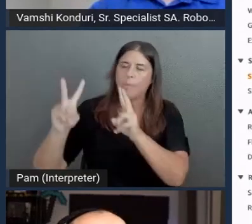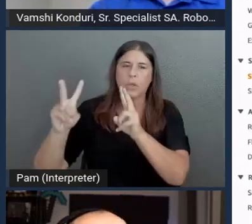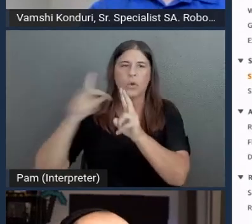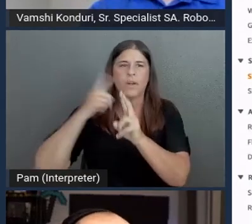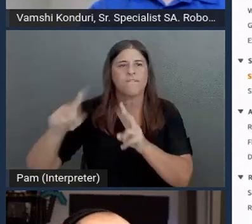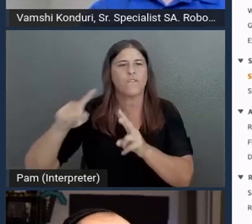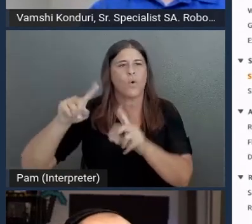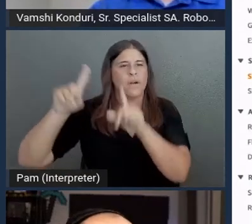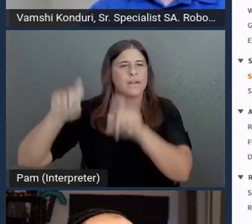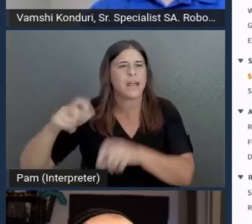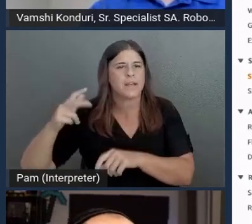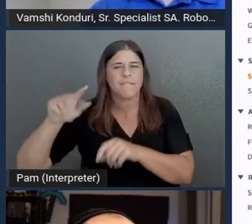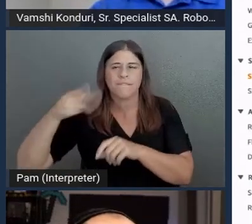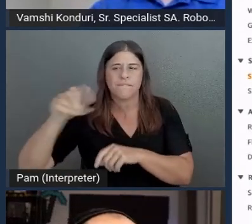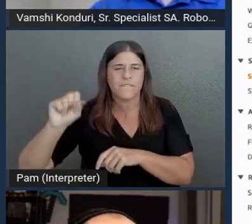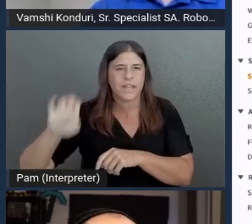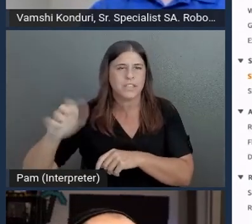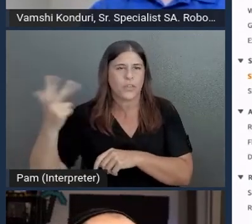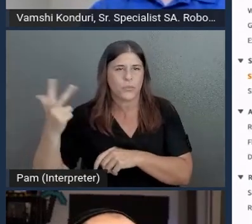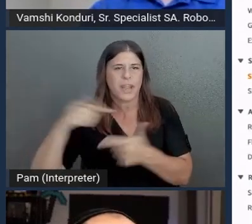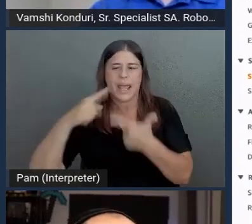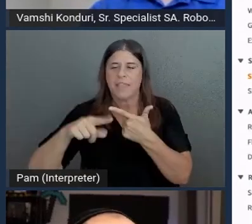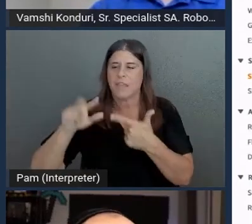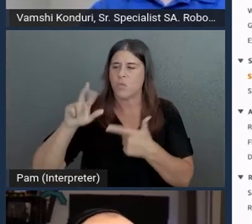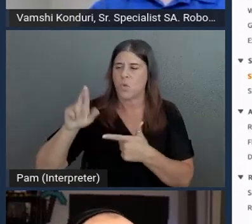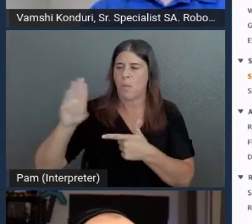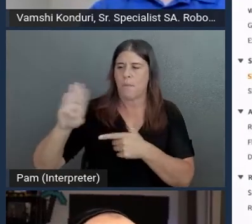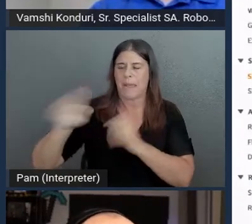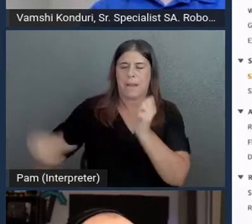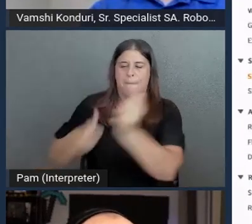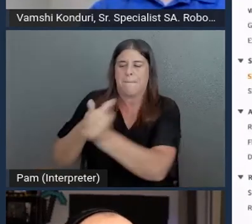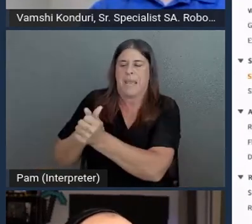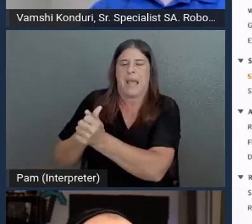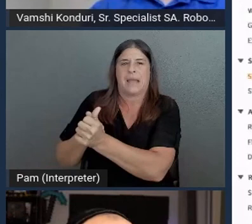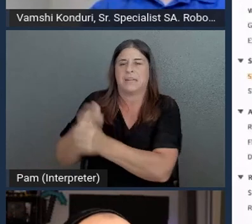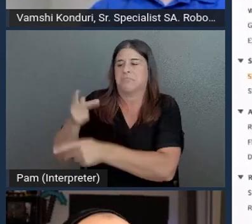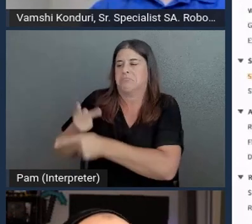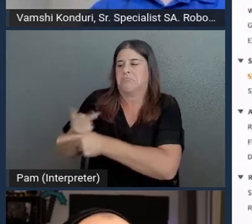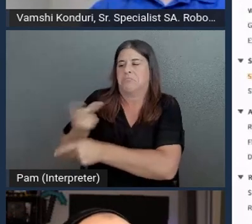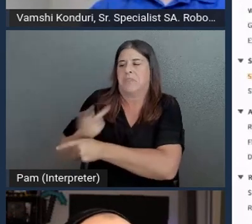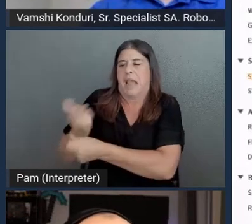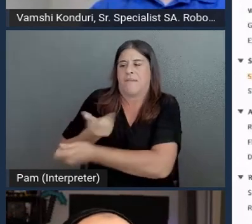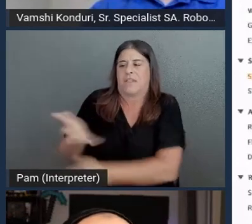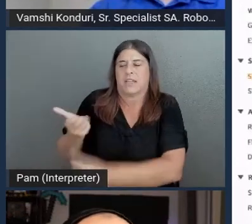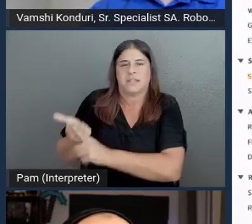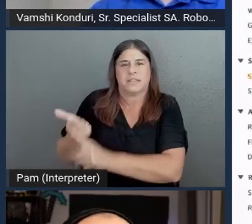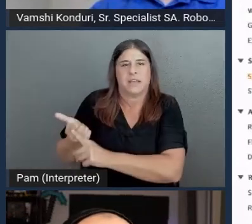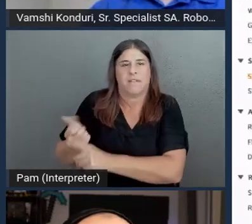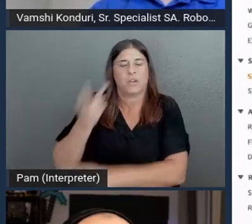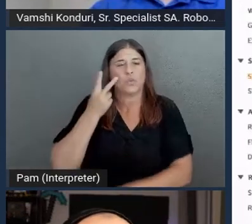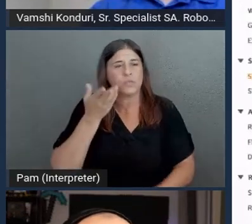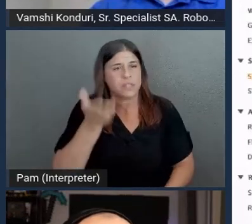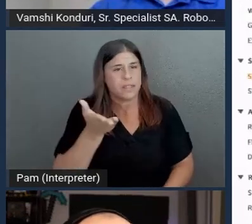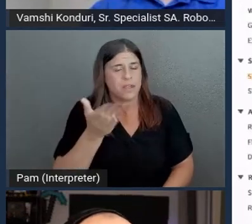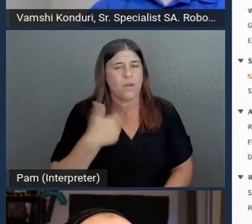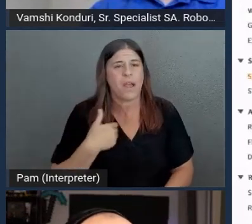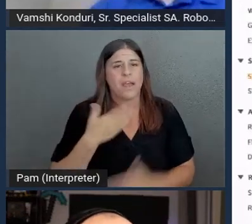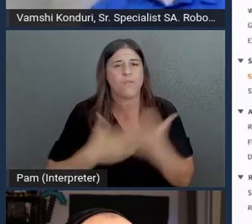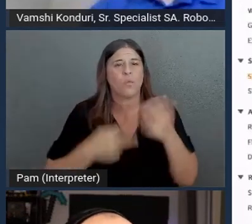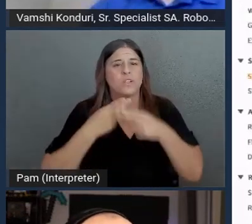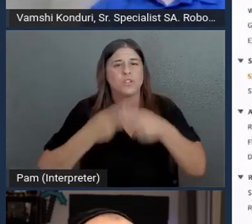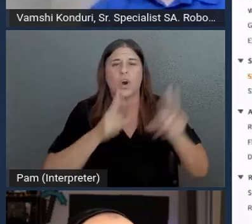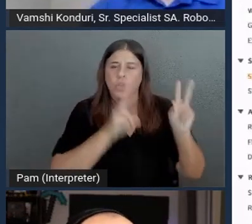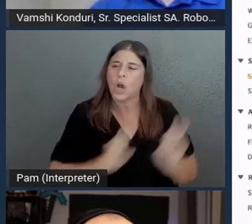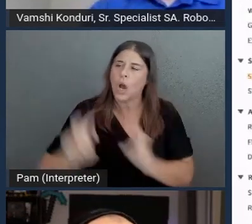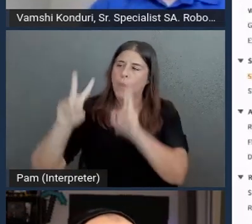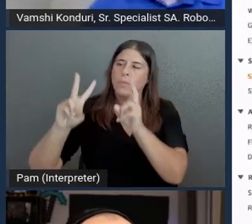S3, and RoboMaker behind the scenes takes care of doing all of that. So you can see over here, I've got what's called an upload